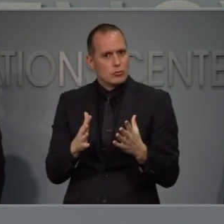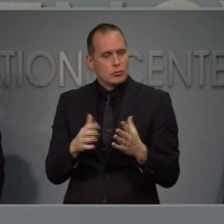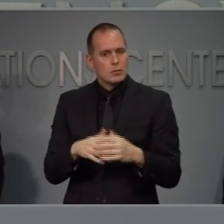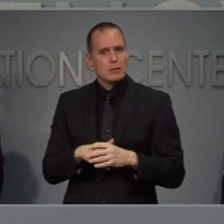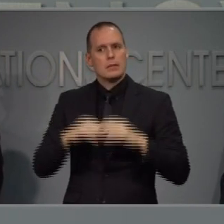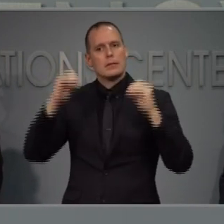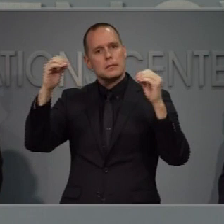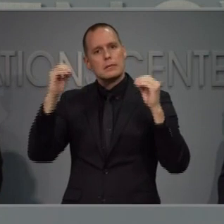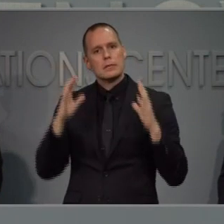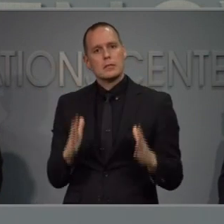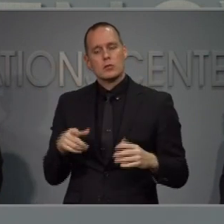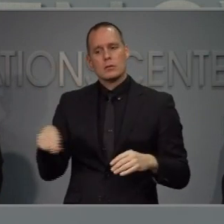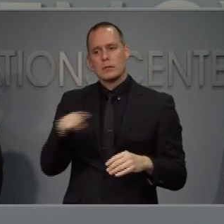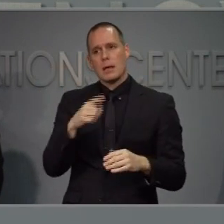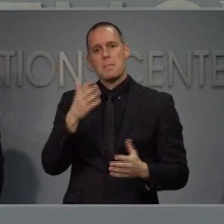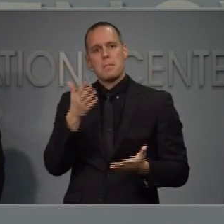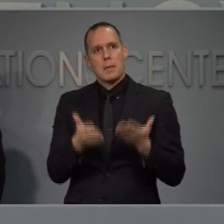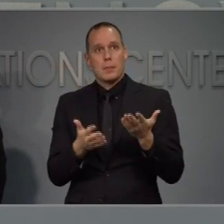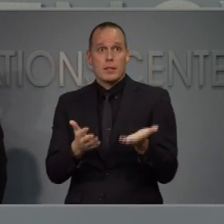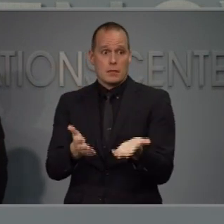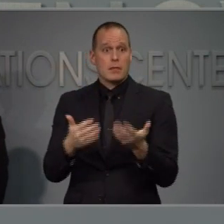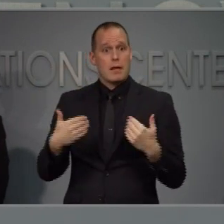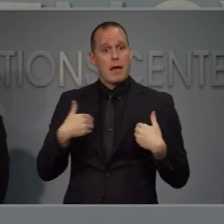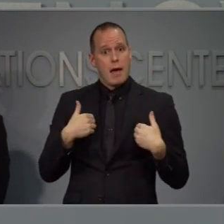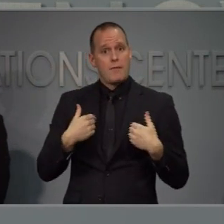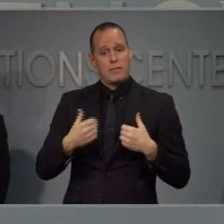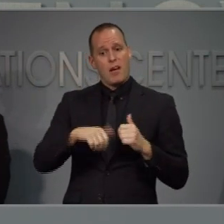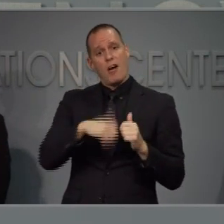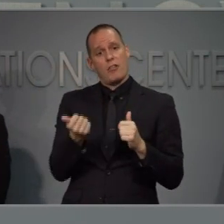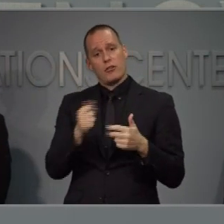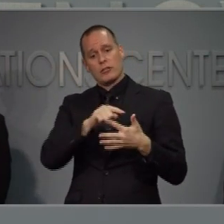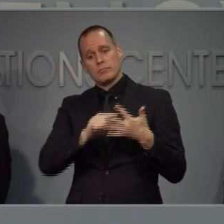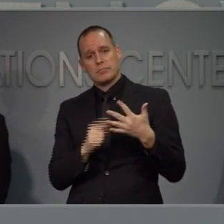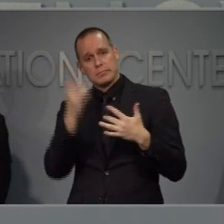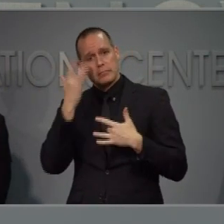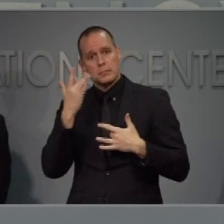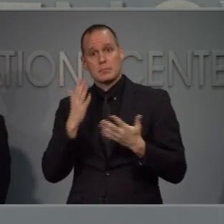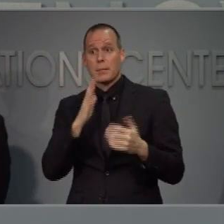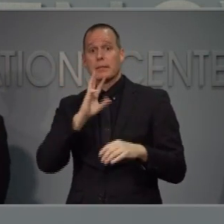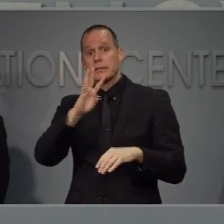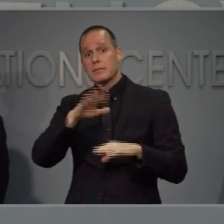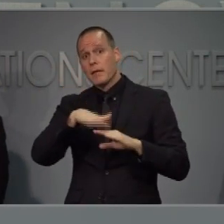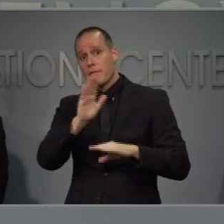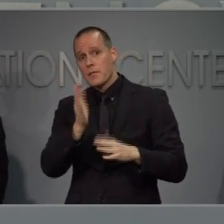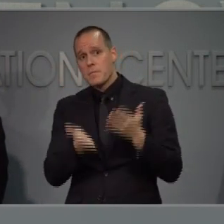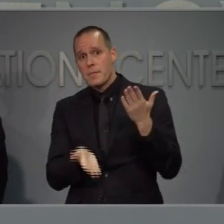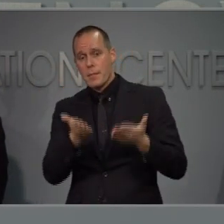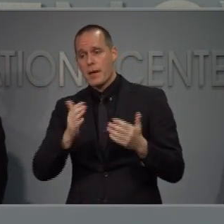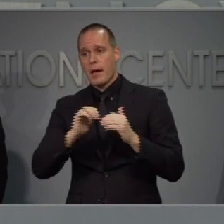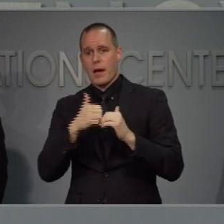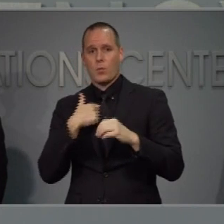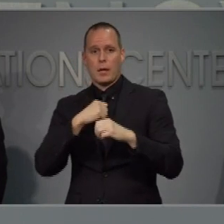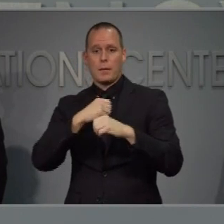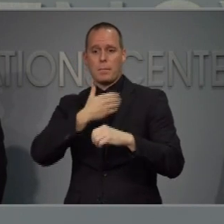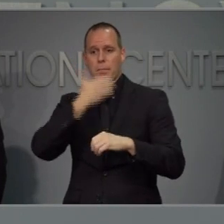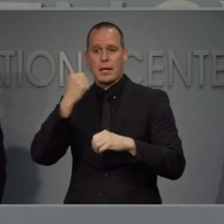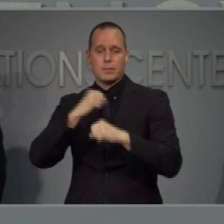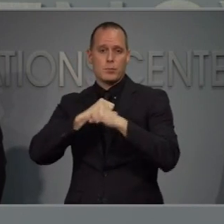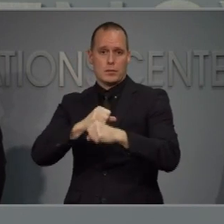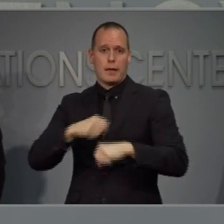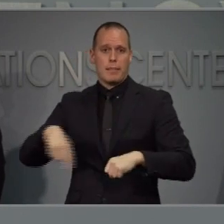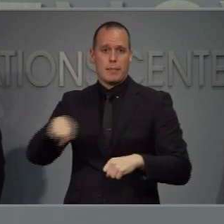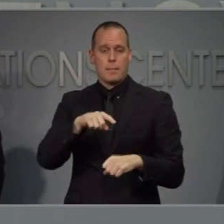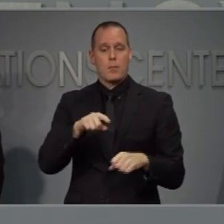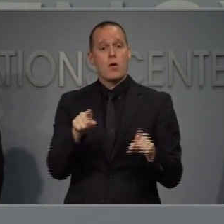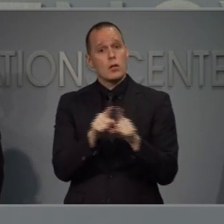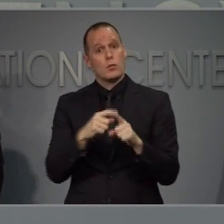are some of our teachers who might have chronic conditions or are over 65, and how do we best protect them, as well as we know we have